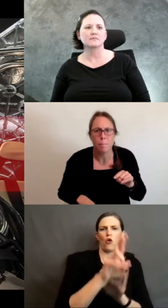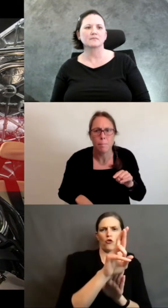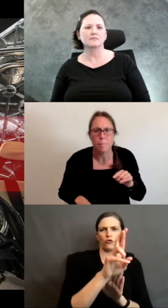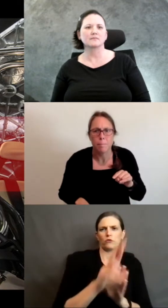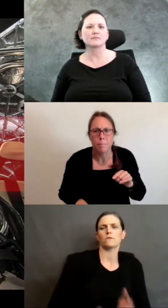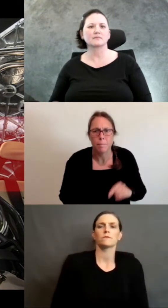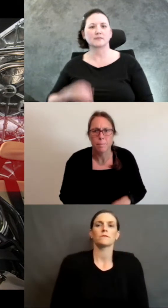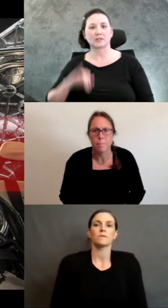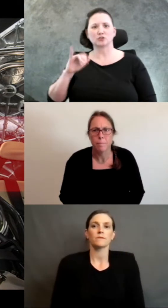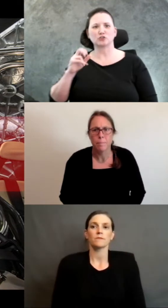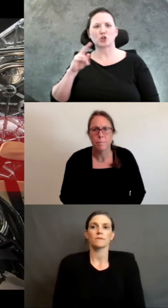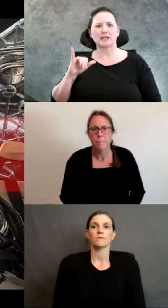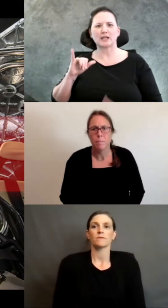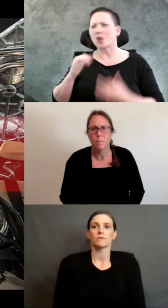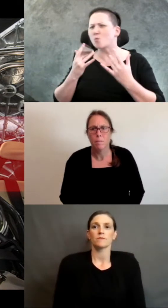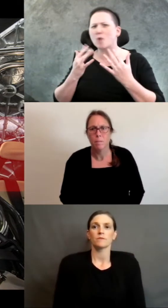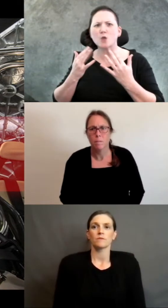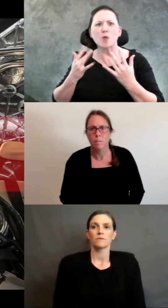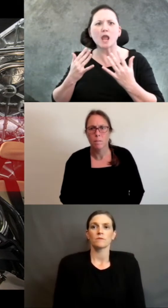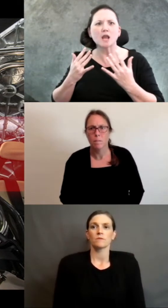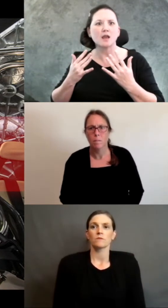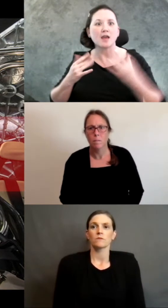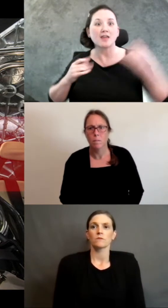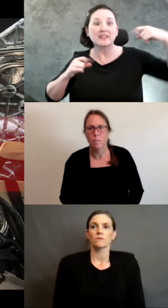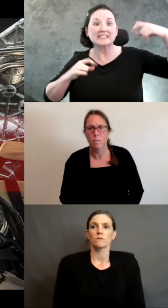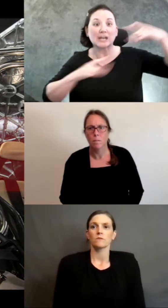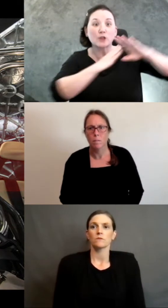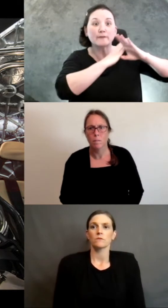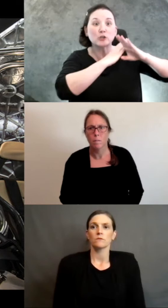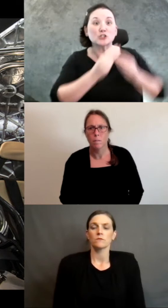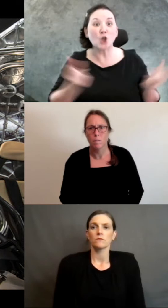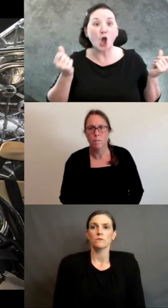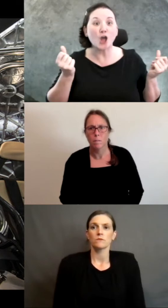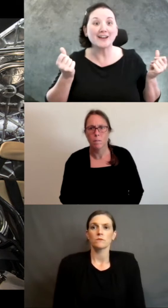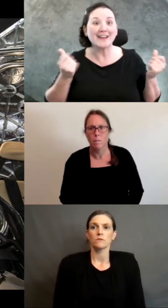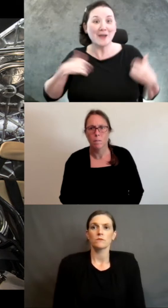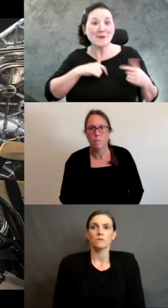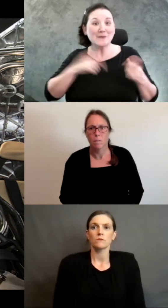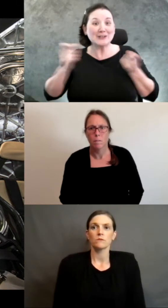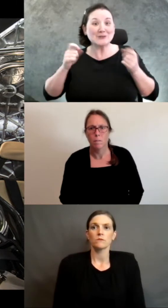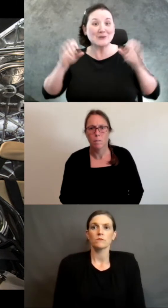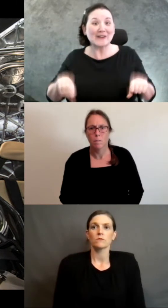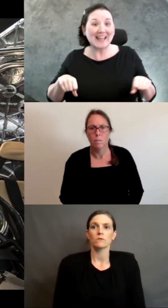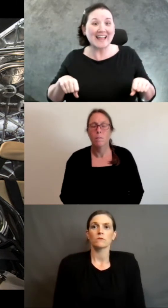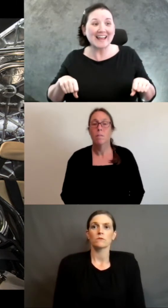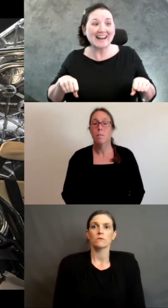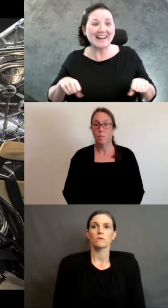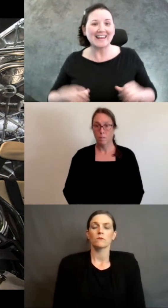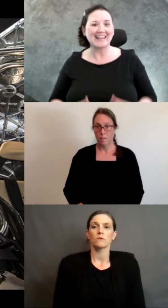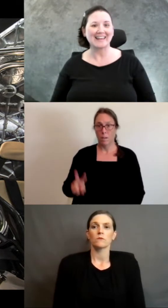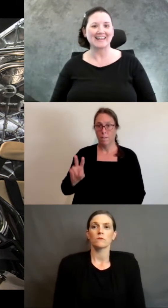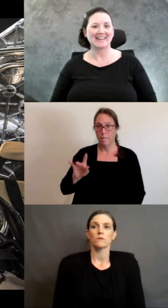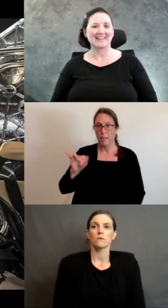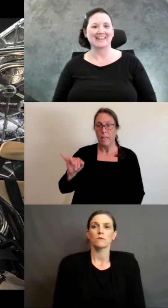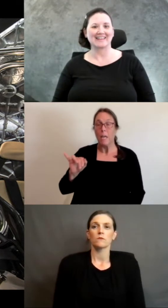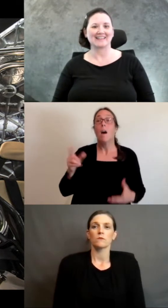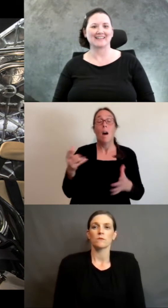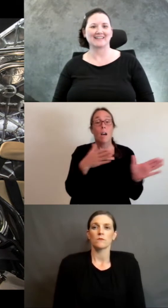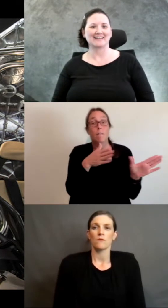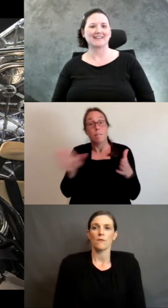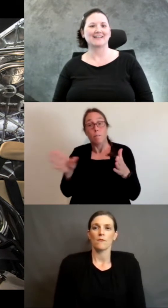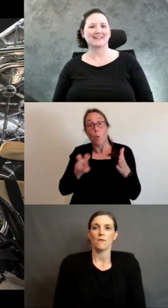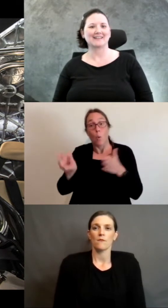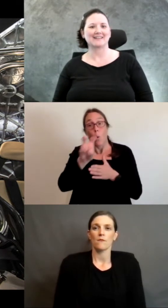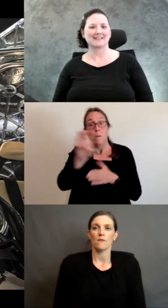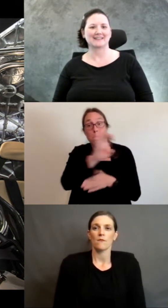this? The signal interference is gone. We're back in control. Compensate, Johnny. Adjust the course.